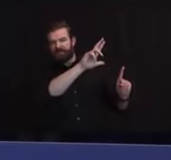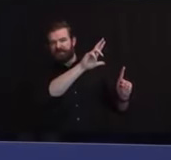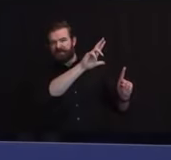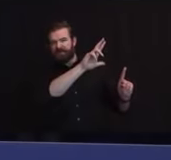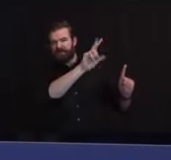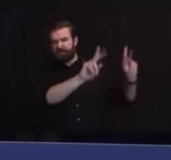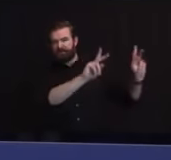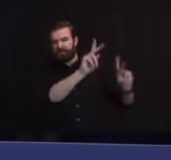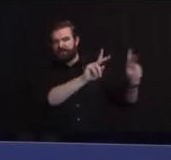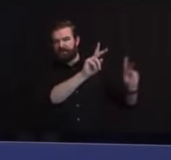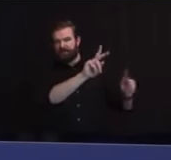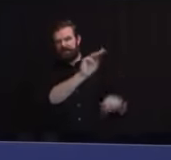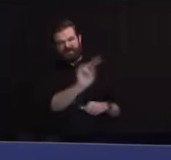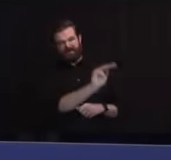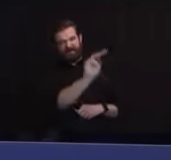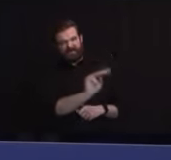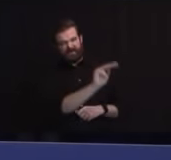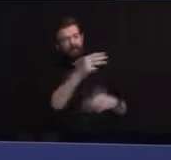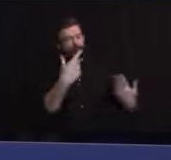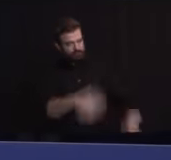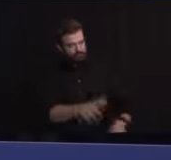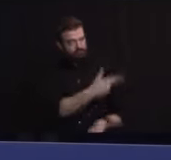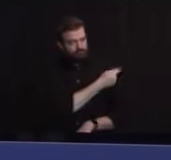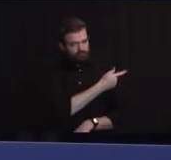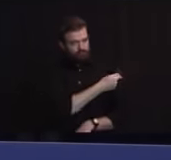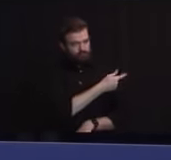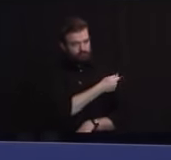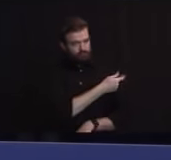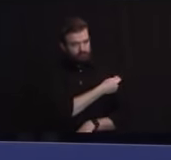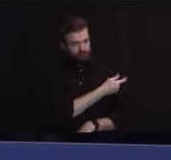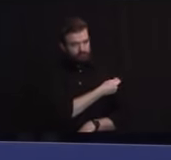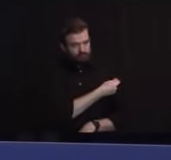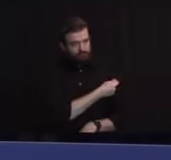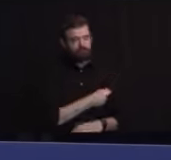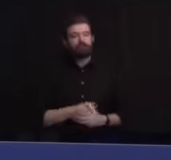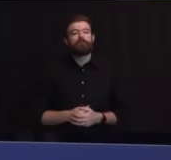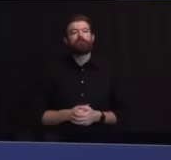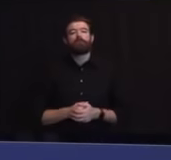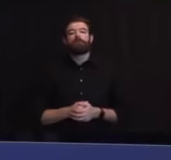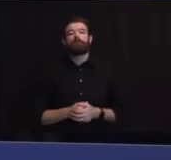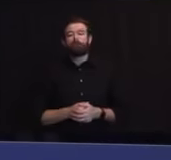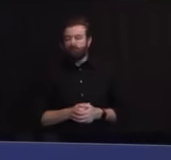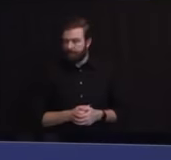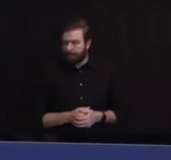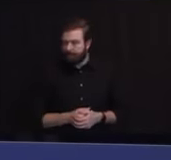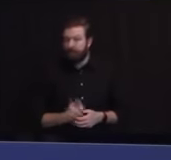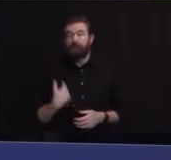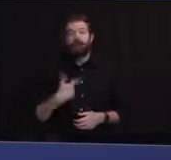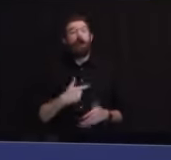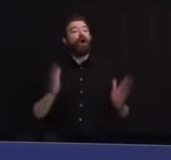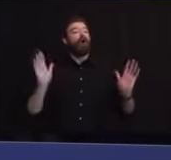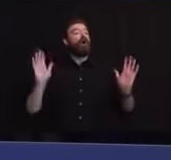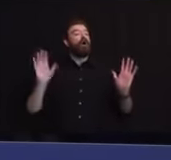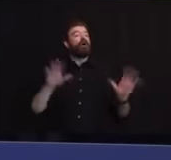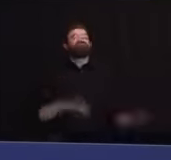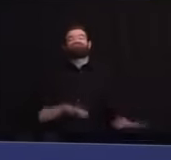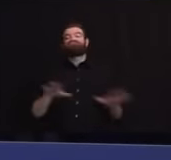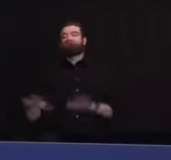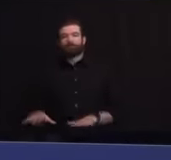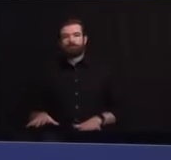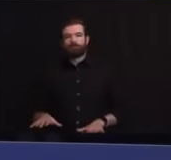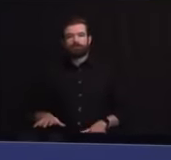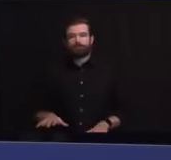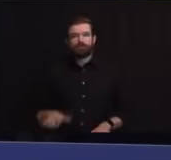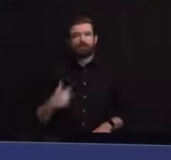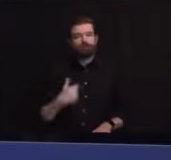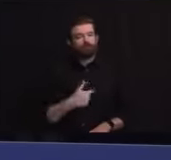momentum going, we know we have to be more strategic to get even more residents vaccinated. As the Governor shared, we